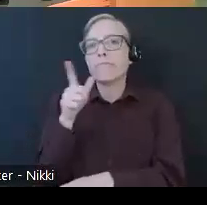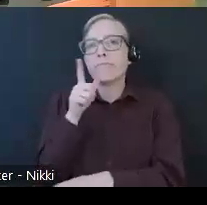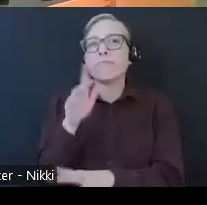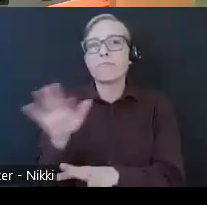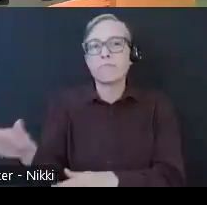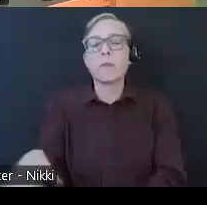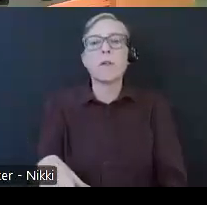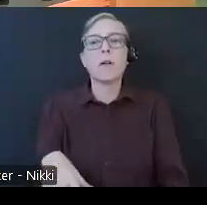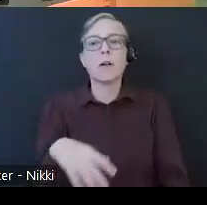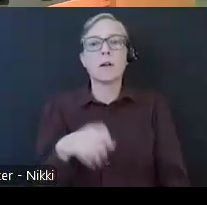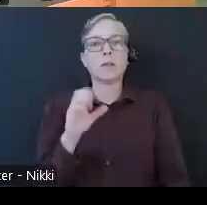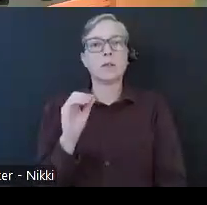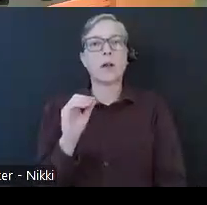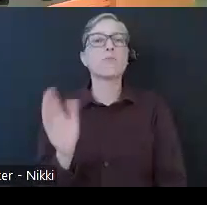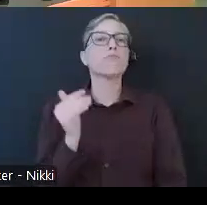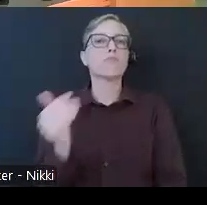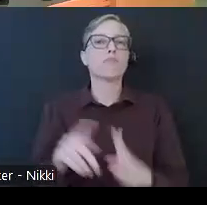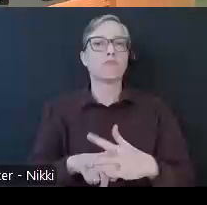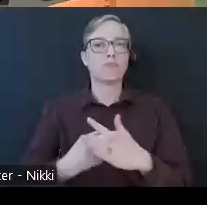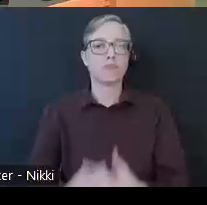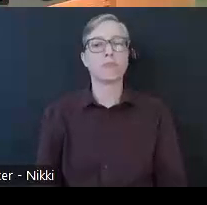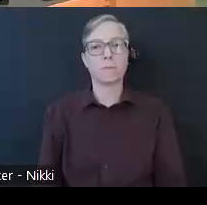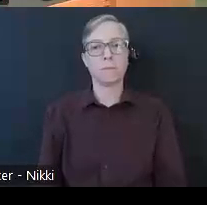let's get started.